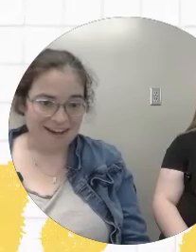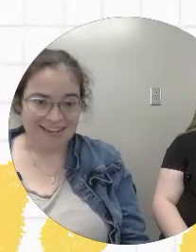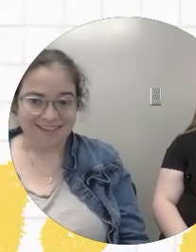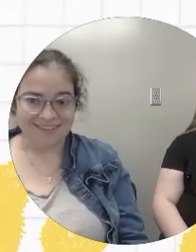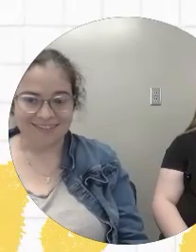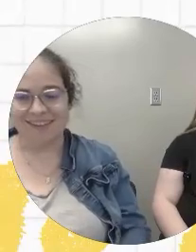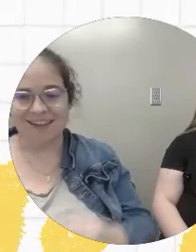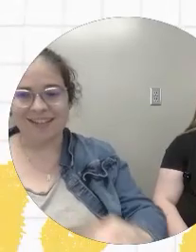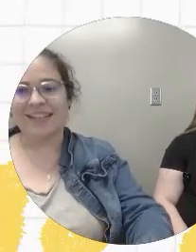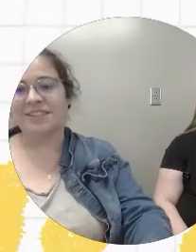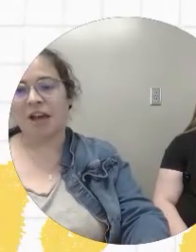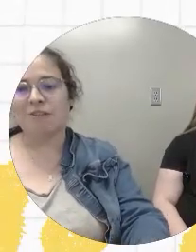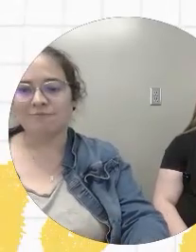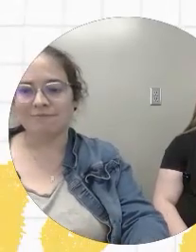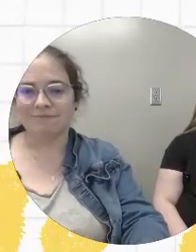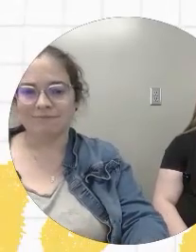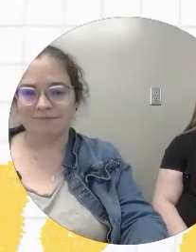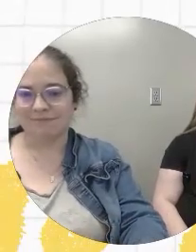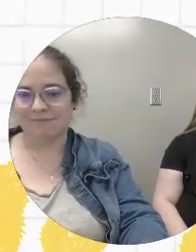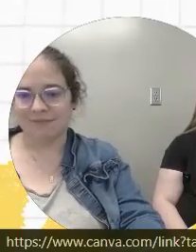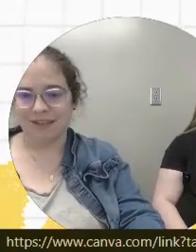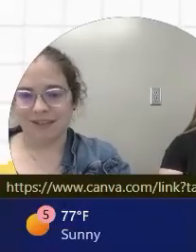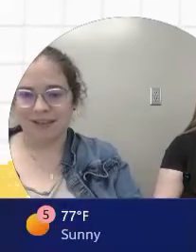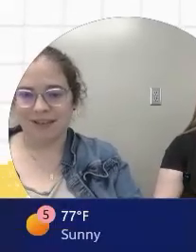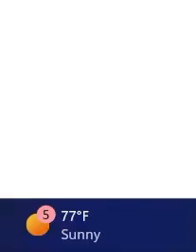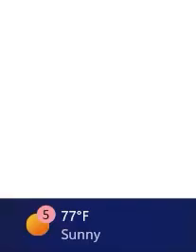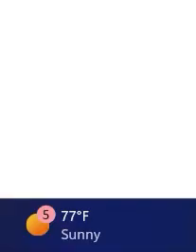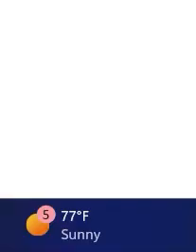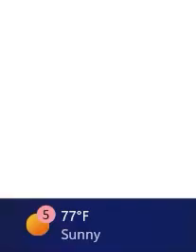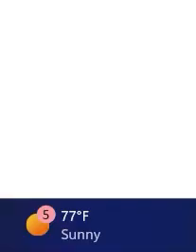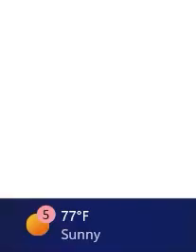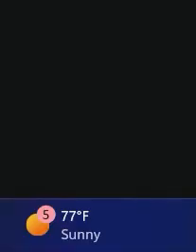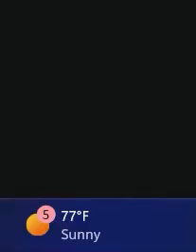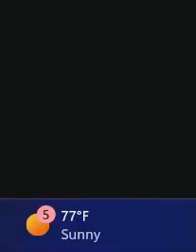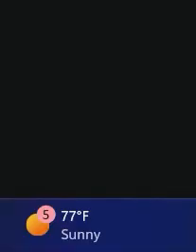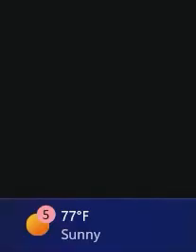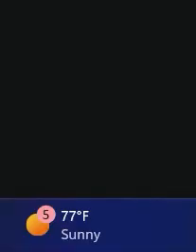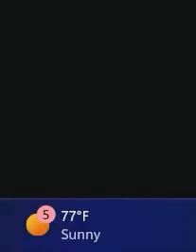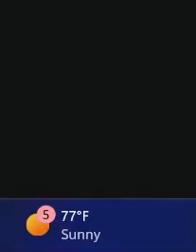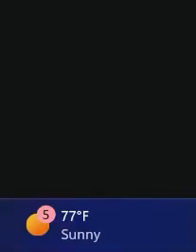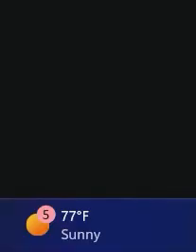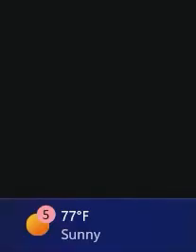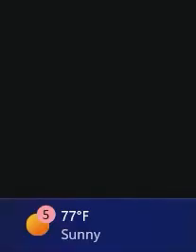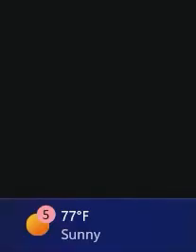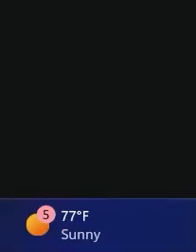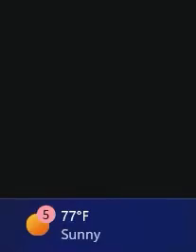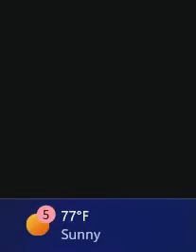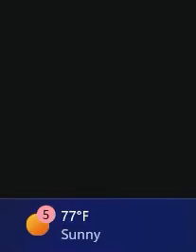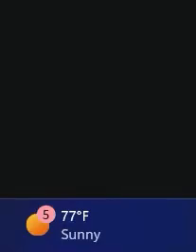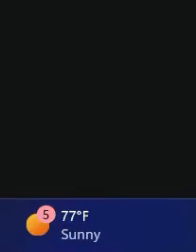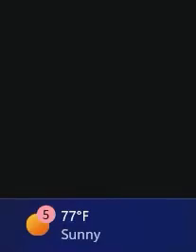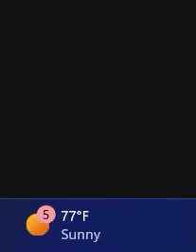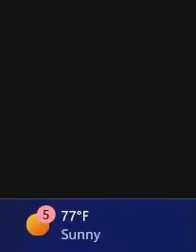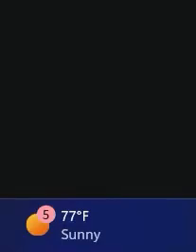will. Are you ready? Let's go. And I'm going to ask you to move over just a touch, Elizabeth.